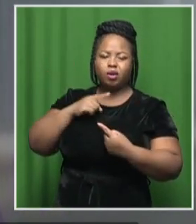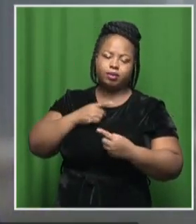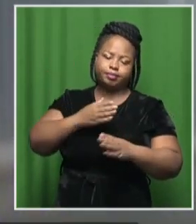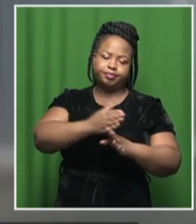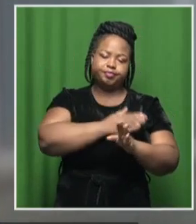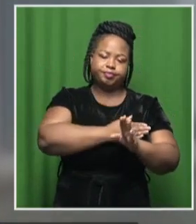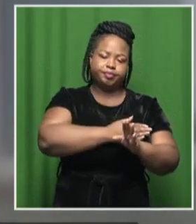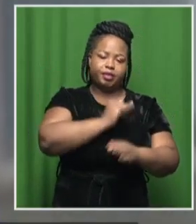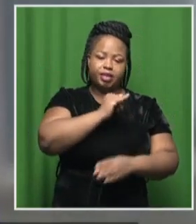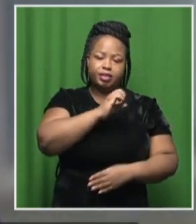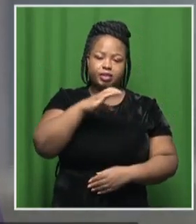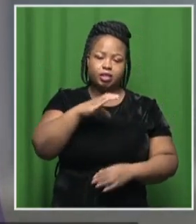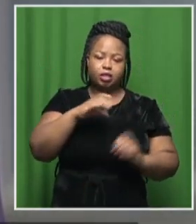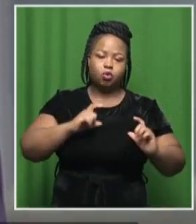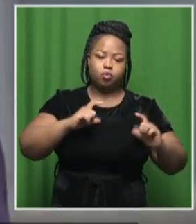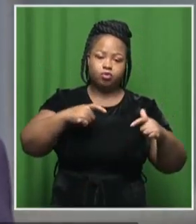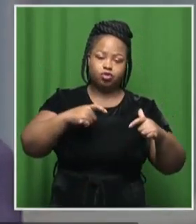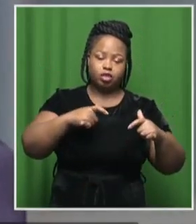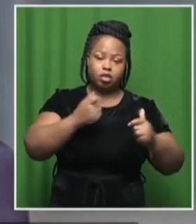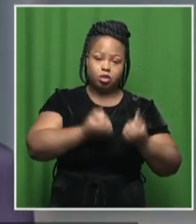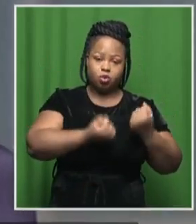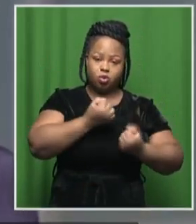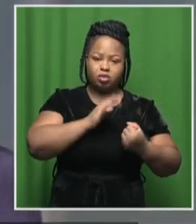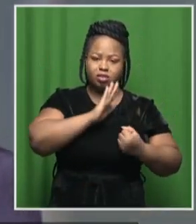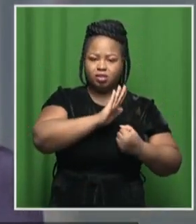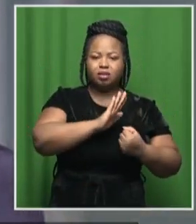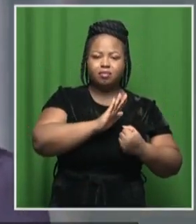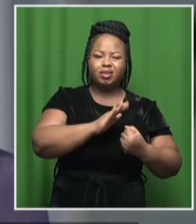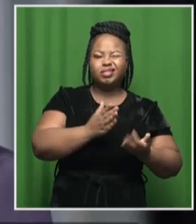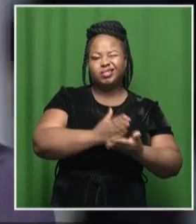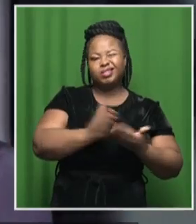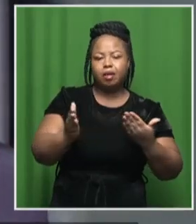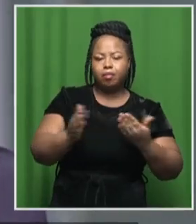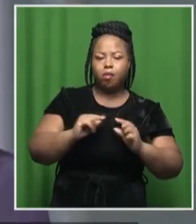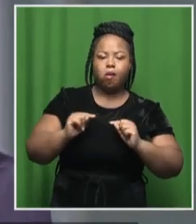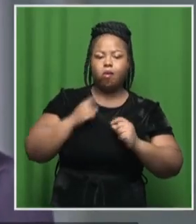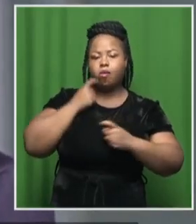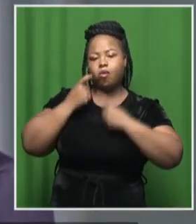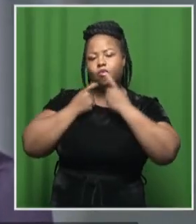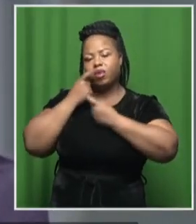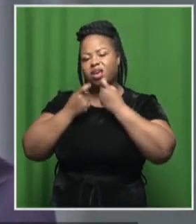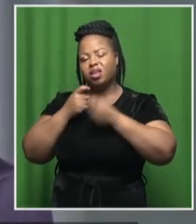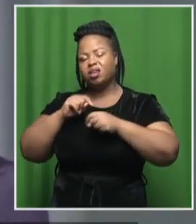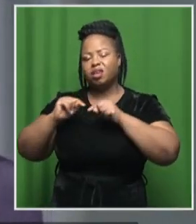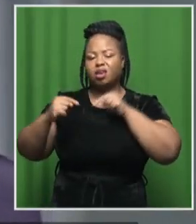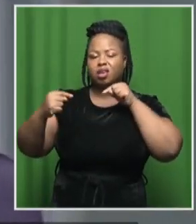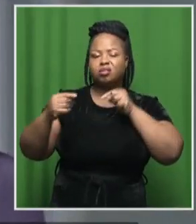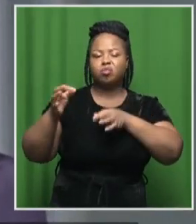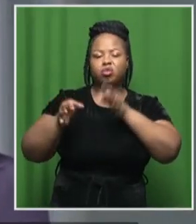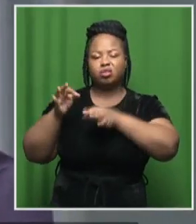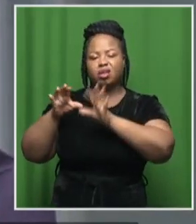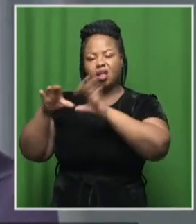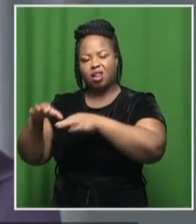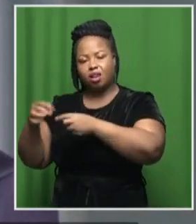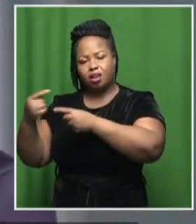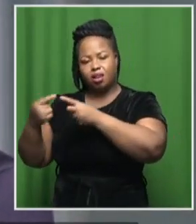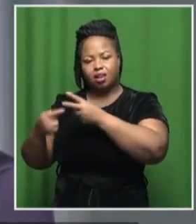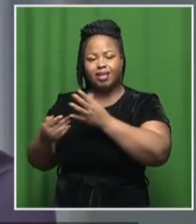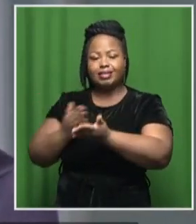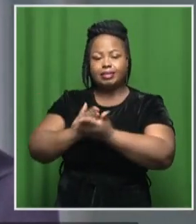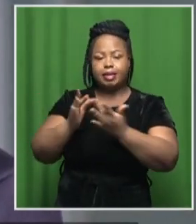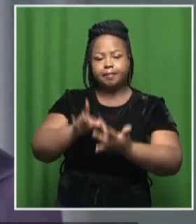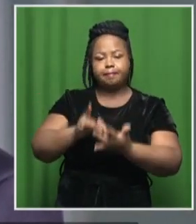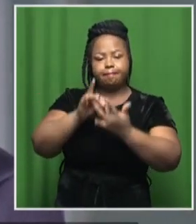determination by the Commission of the objections lodged against candidates and or parties have